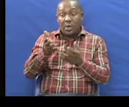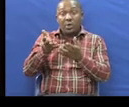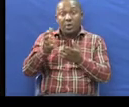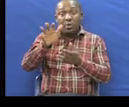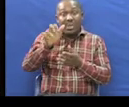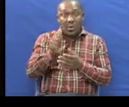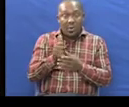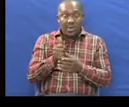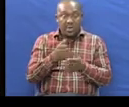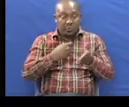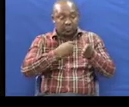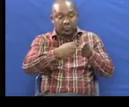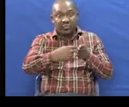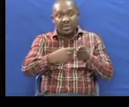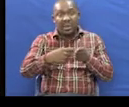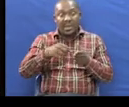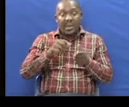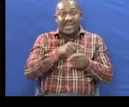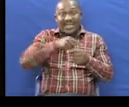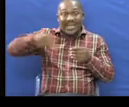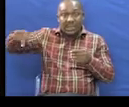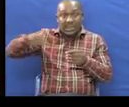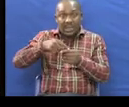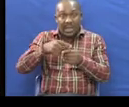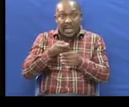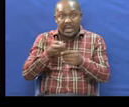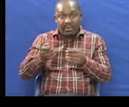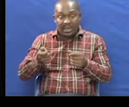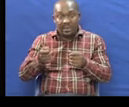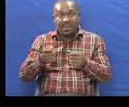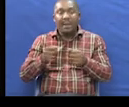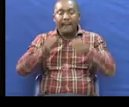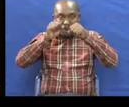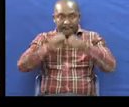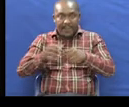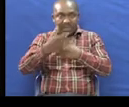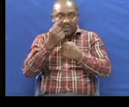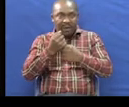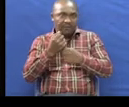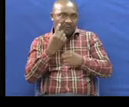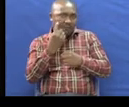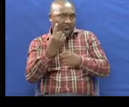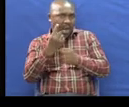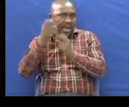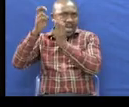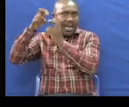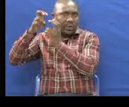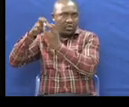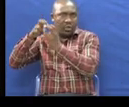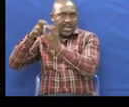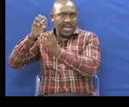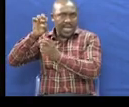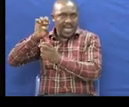element, it must have at least one electron in d